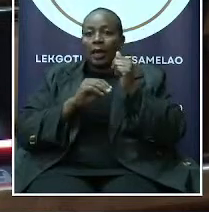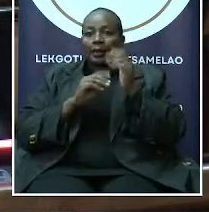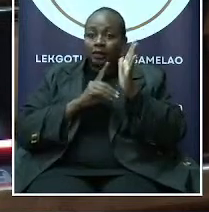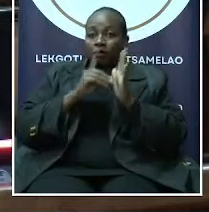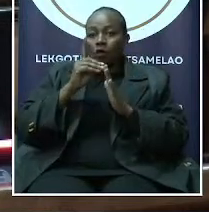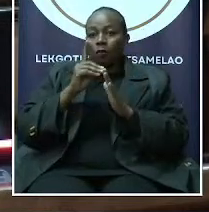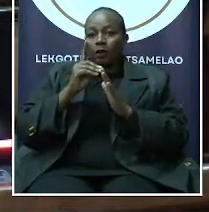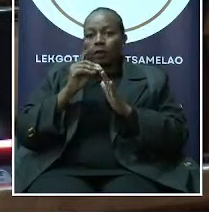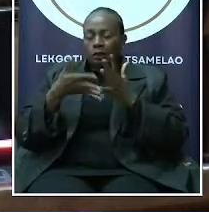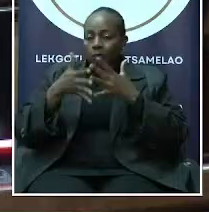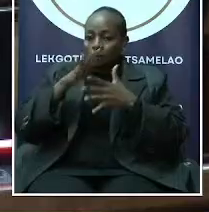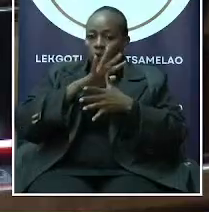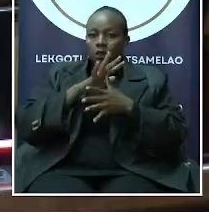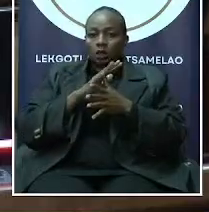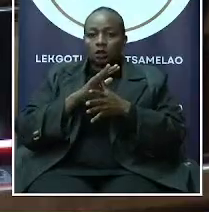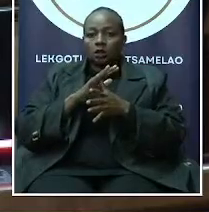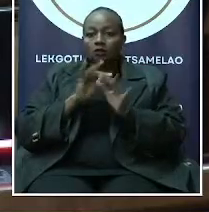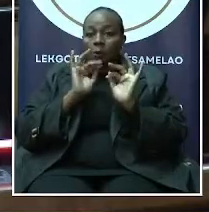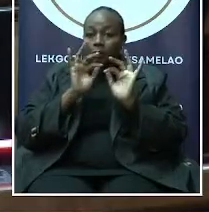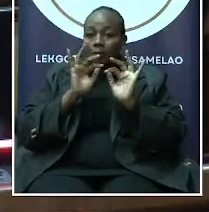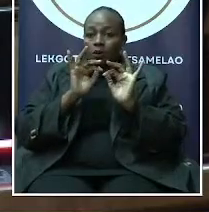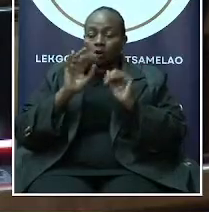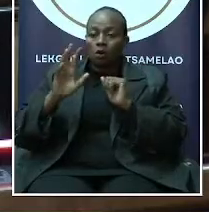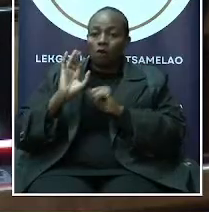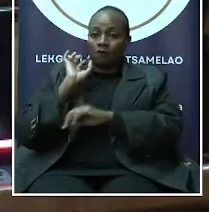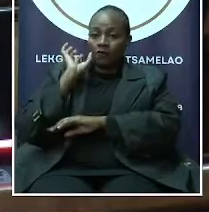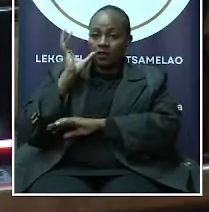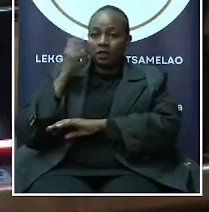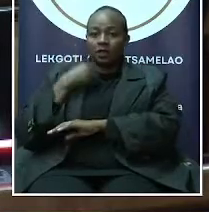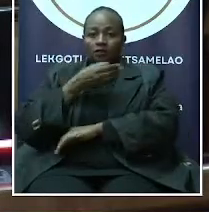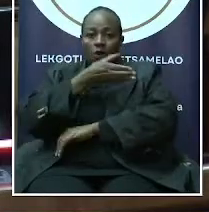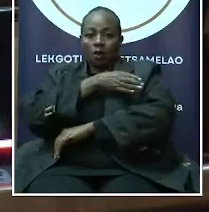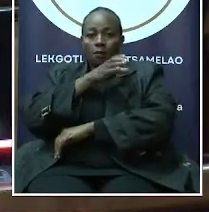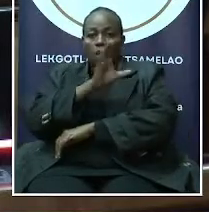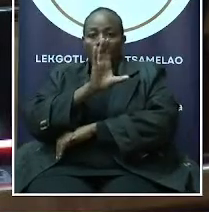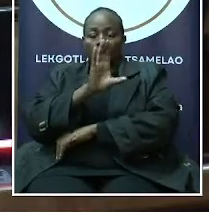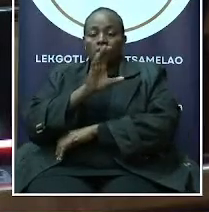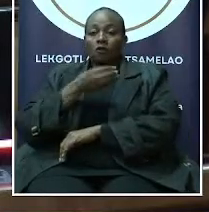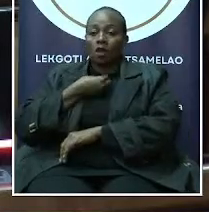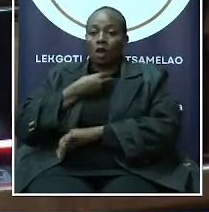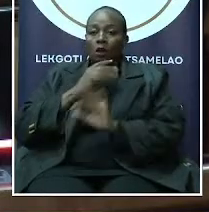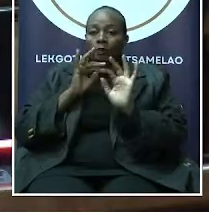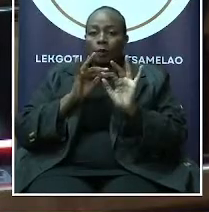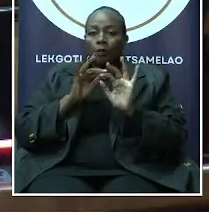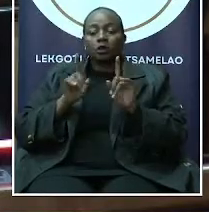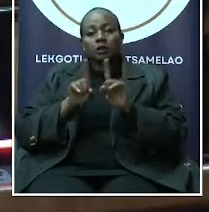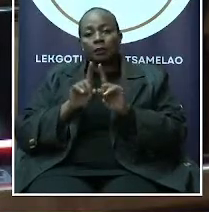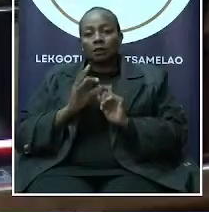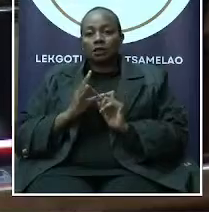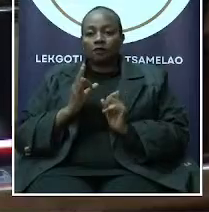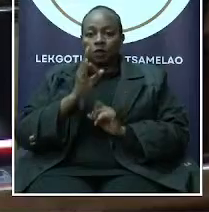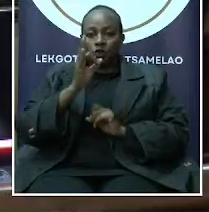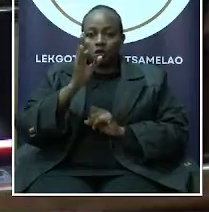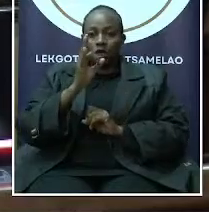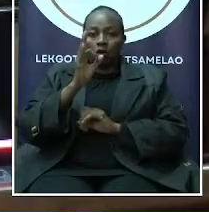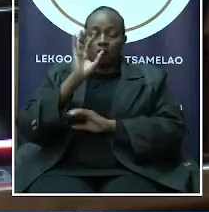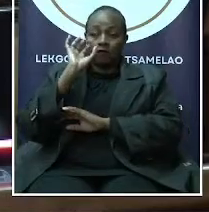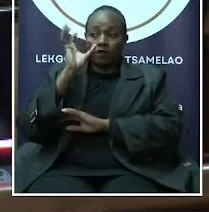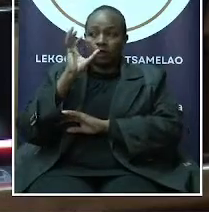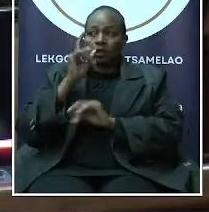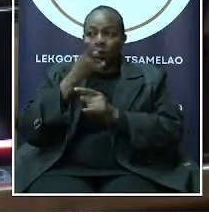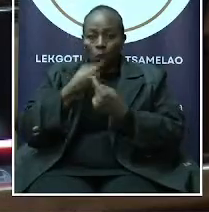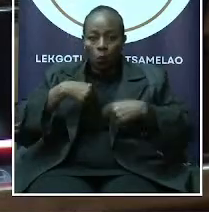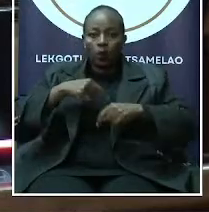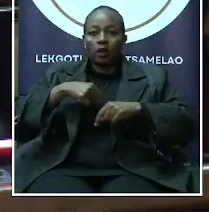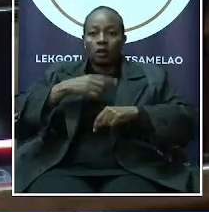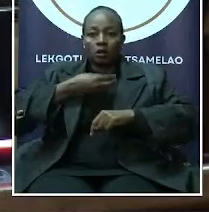for young people in the Free State, for the empowerment of young people and the future of this province, as young people